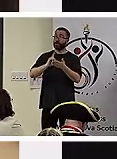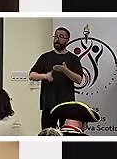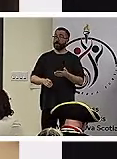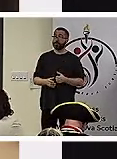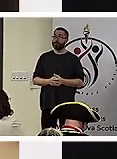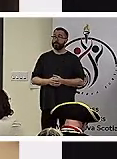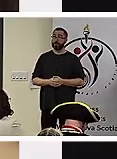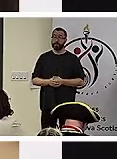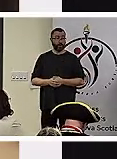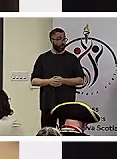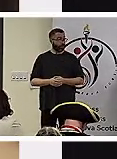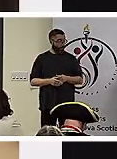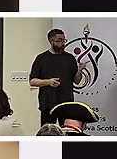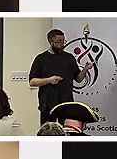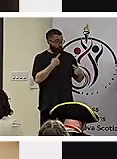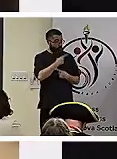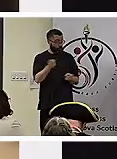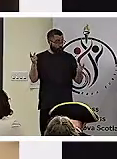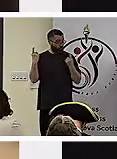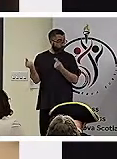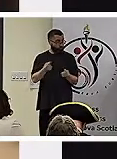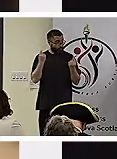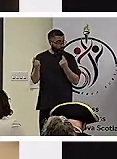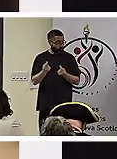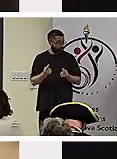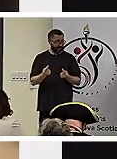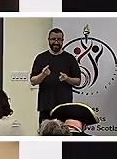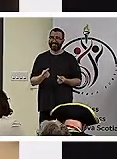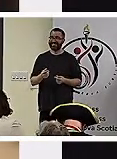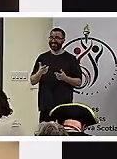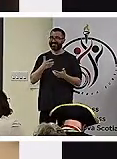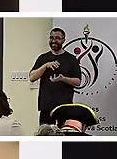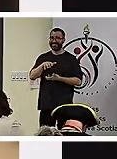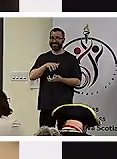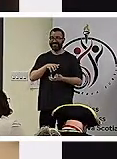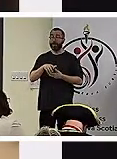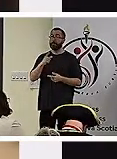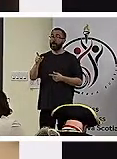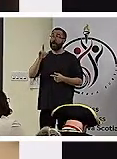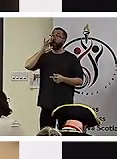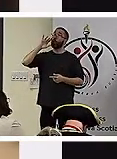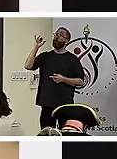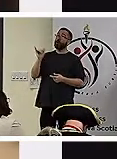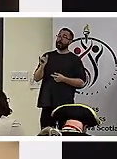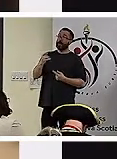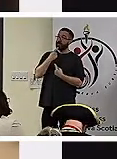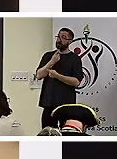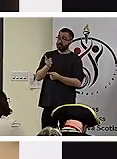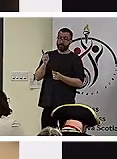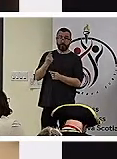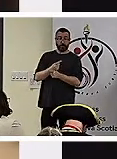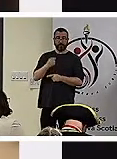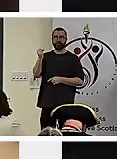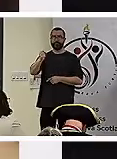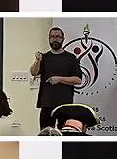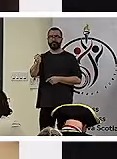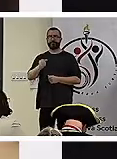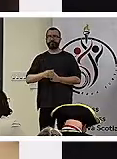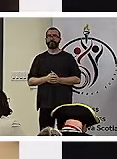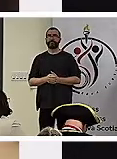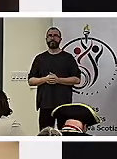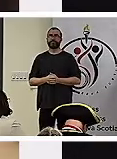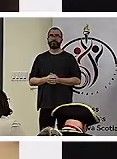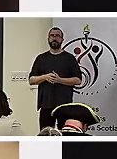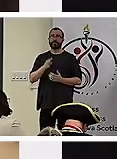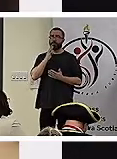do. Yes. Yeah, how you wanted the space to look? Yes. Yeah, really nice. And was there and you talked